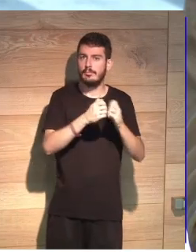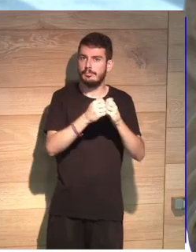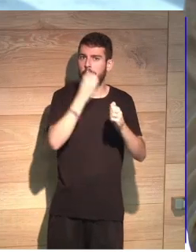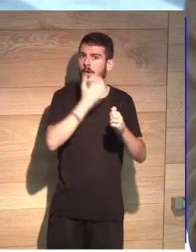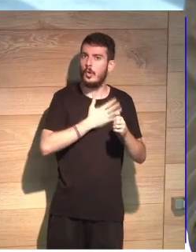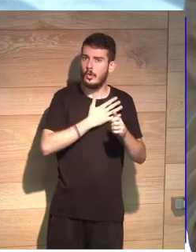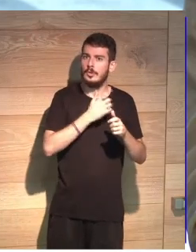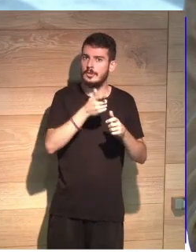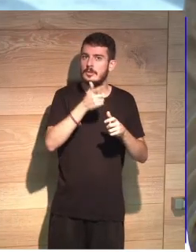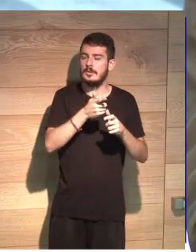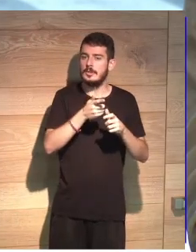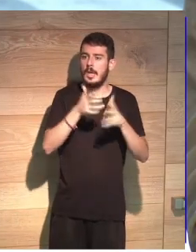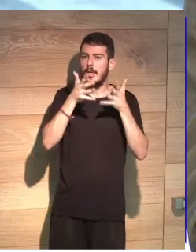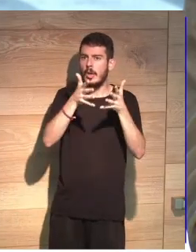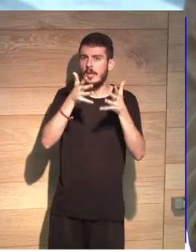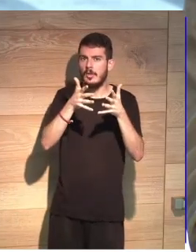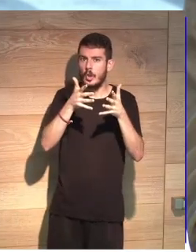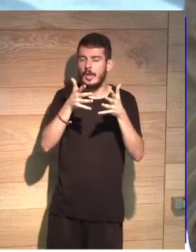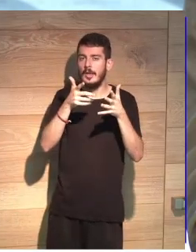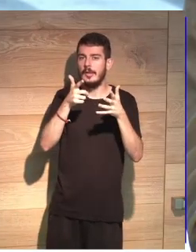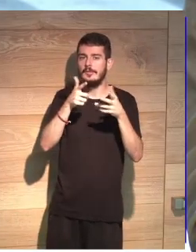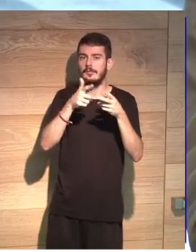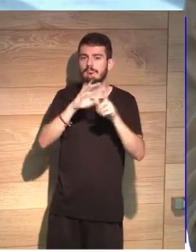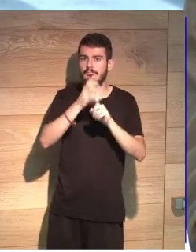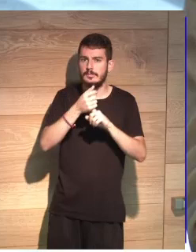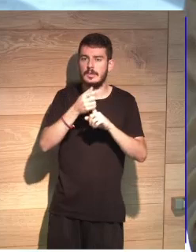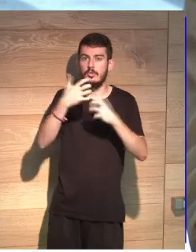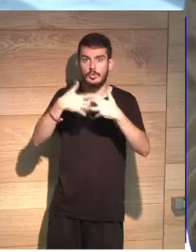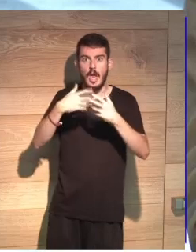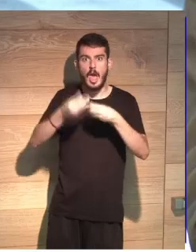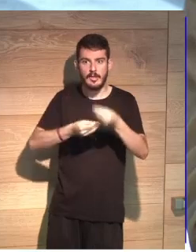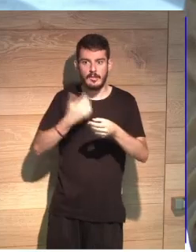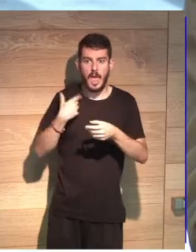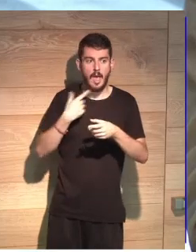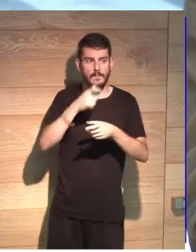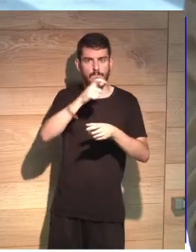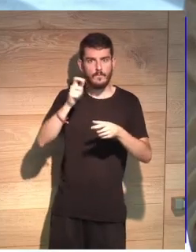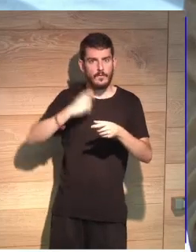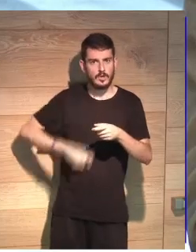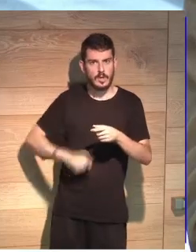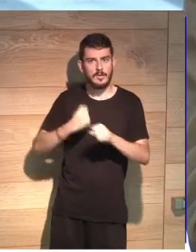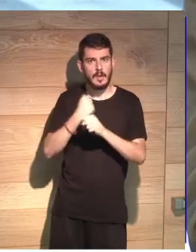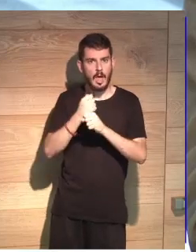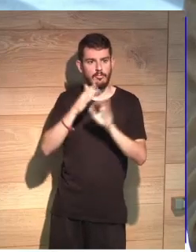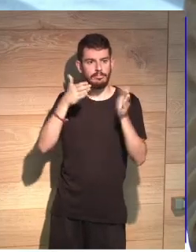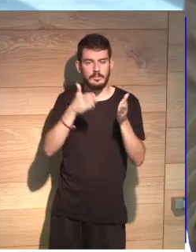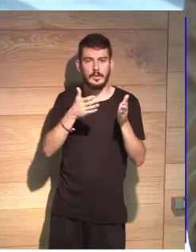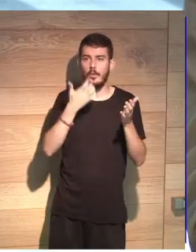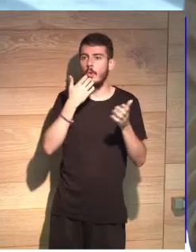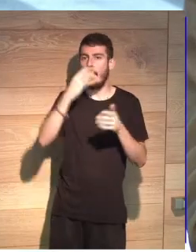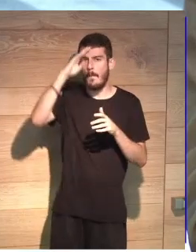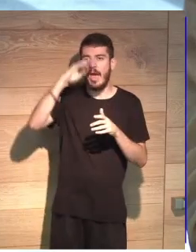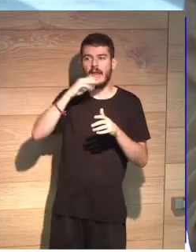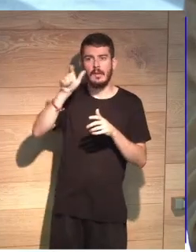Gamers, a good platform where you will be able to find all sorts of recommendations coming from the industry who are working